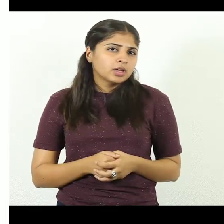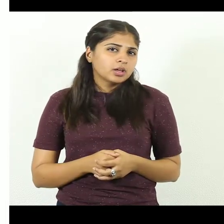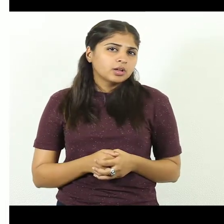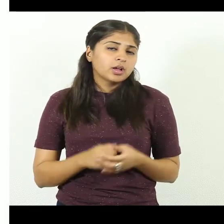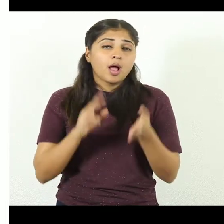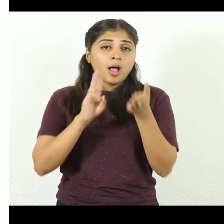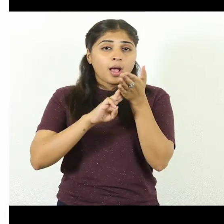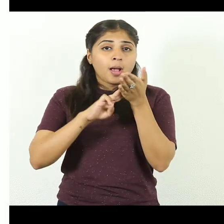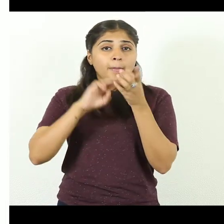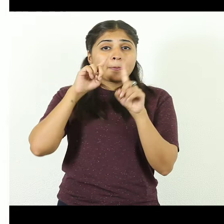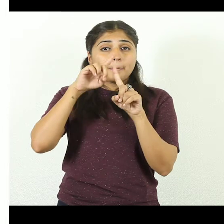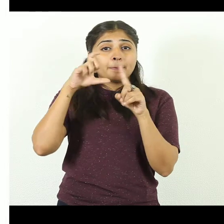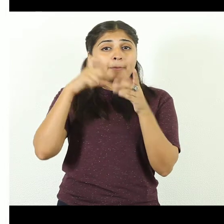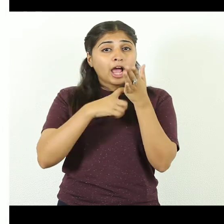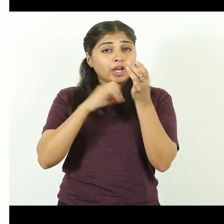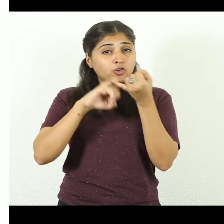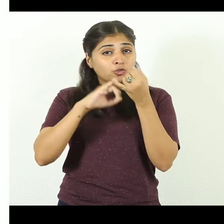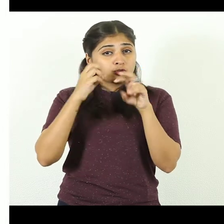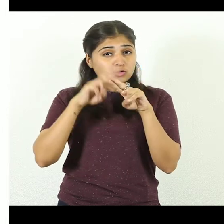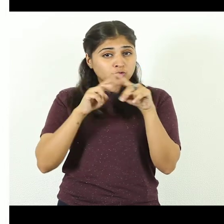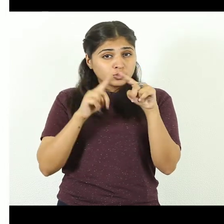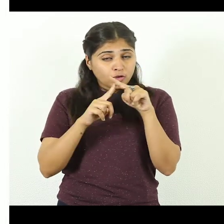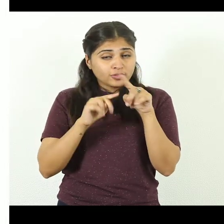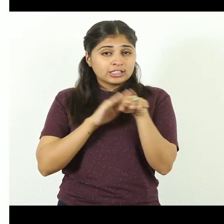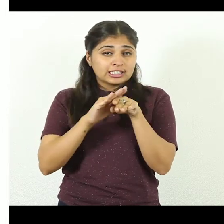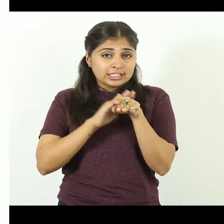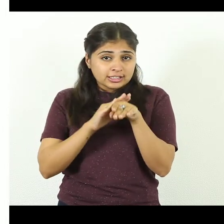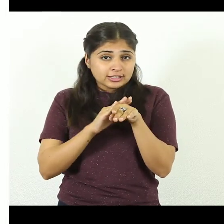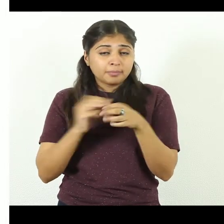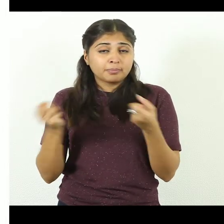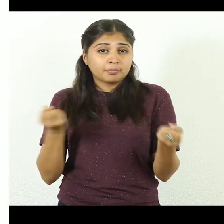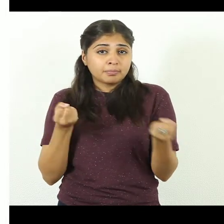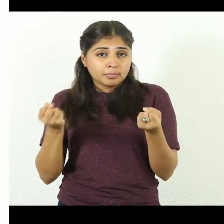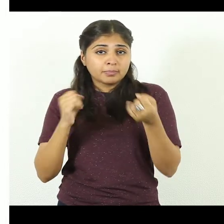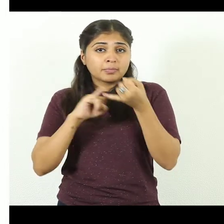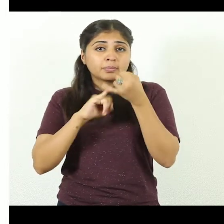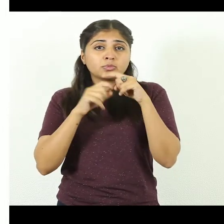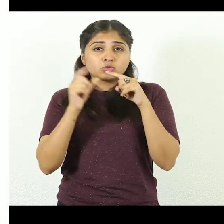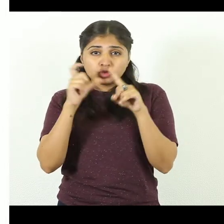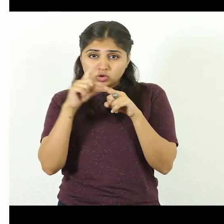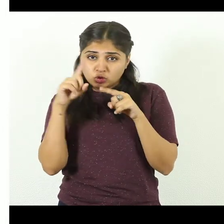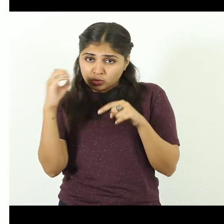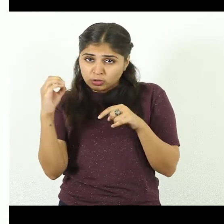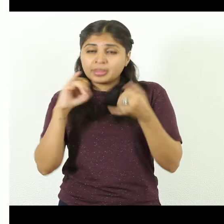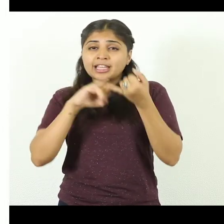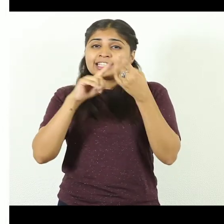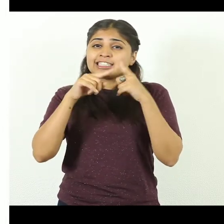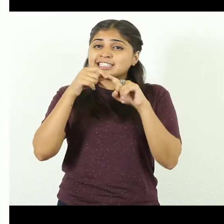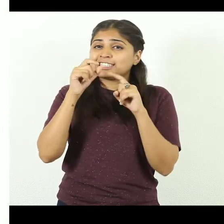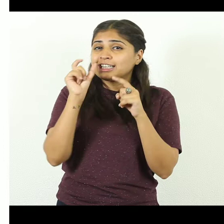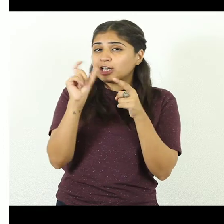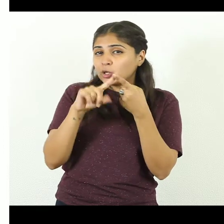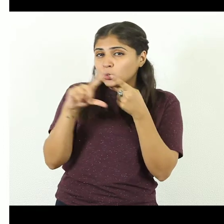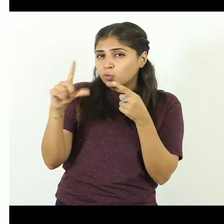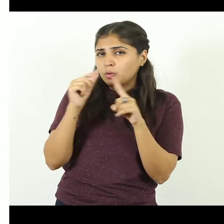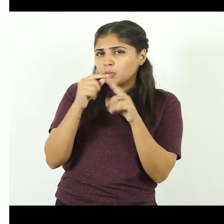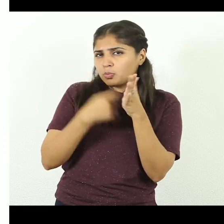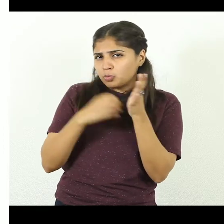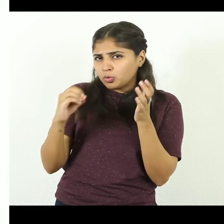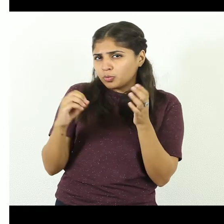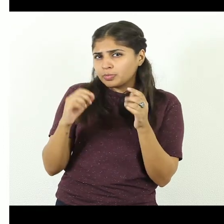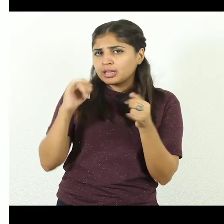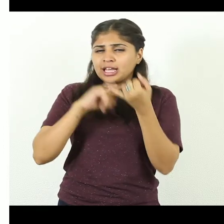Database management tools. A few examples. Microsoft SQL Server Management Studio,